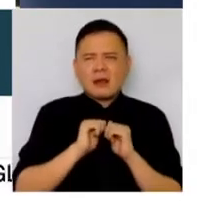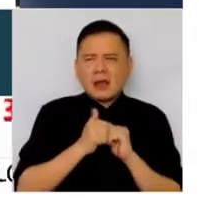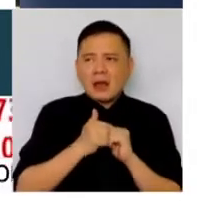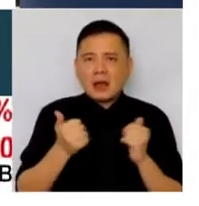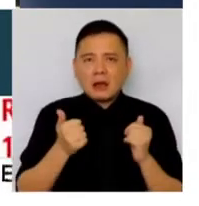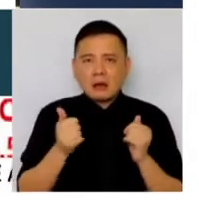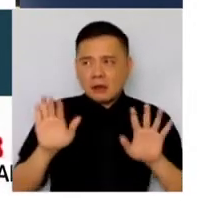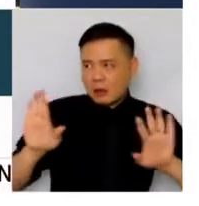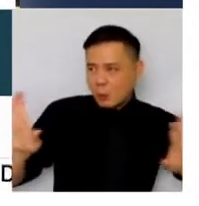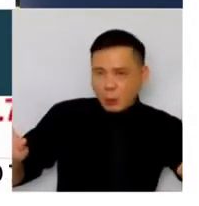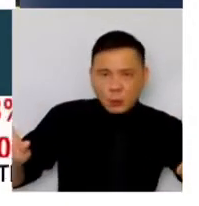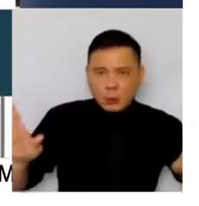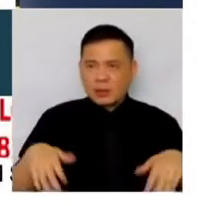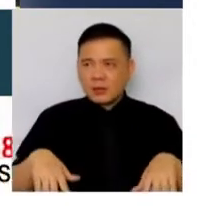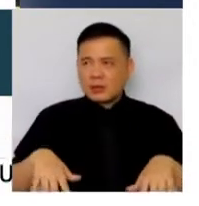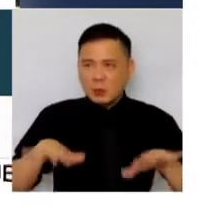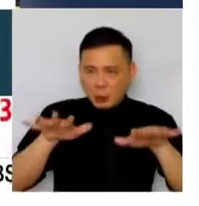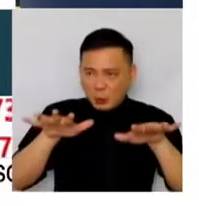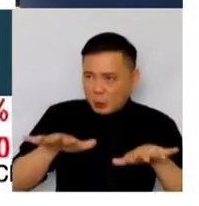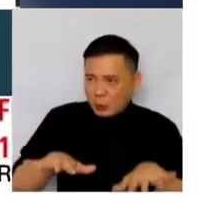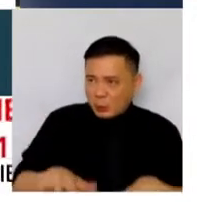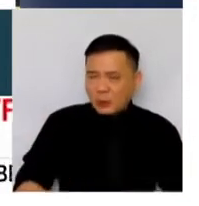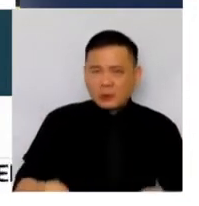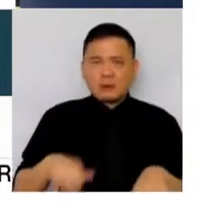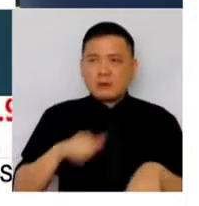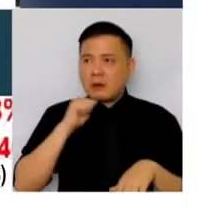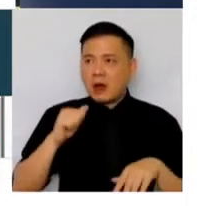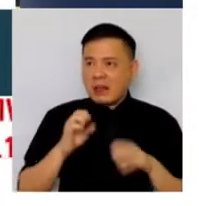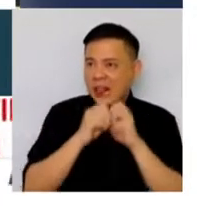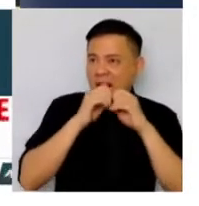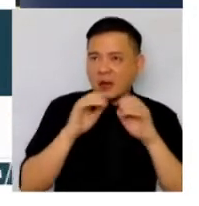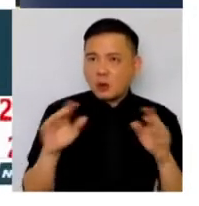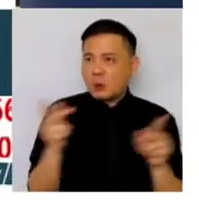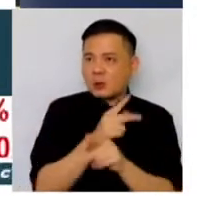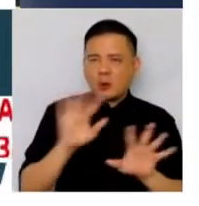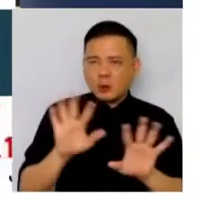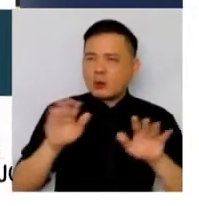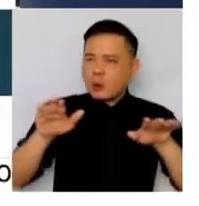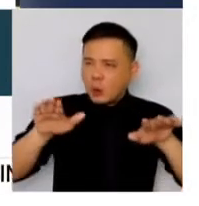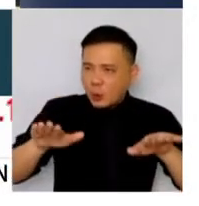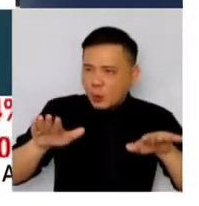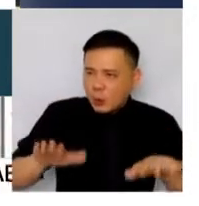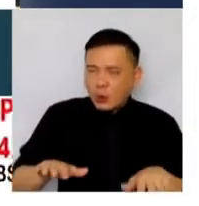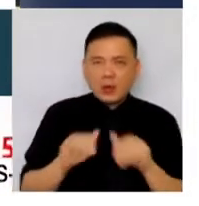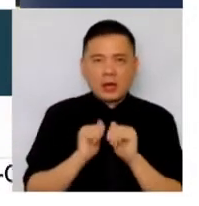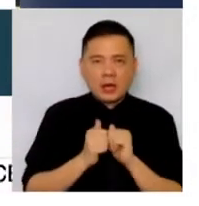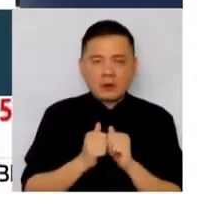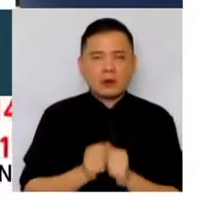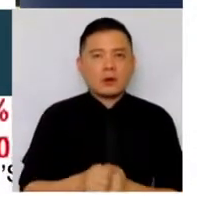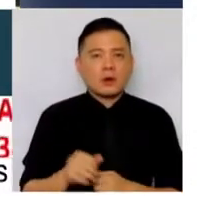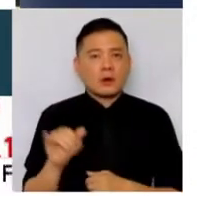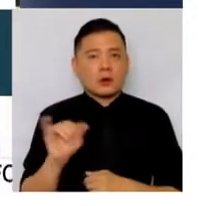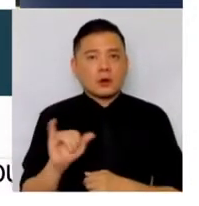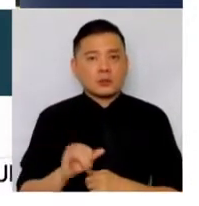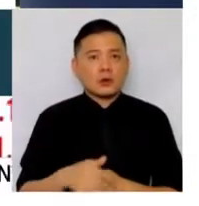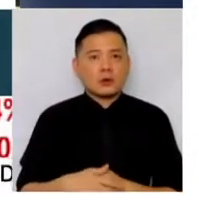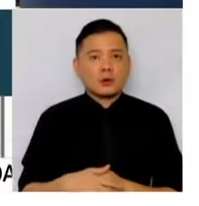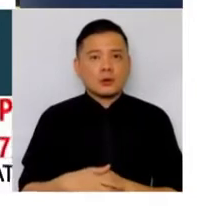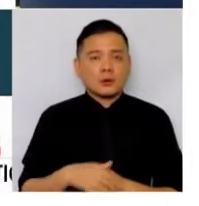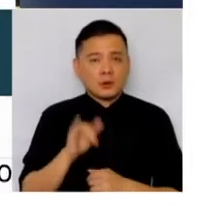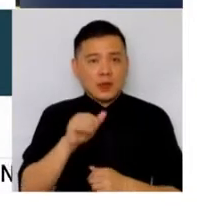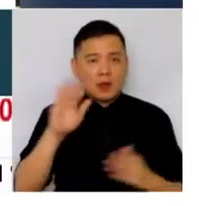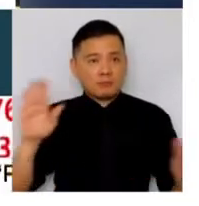of trying to not antagonize Ukraine, which is economic partner, and at the same time cottoning on to its